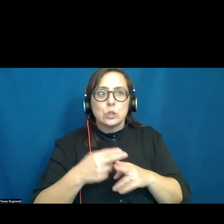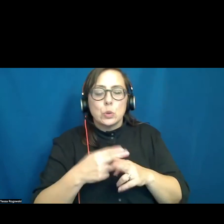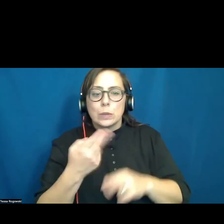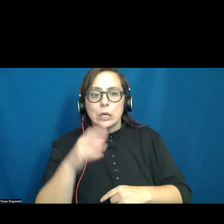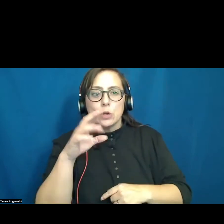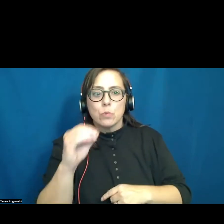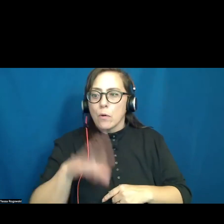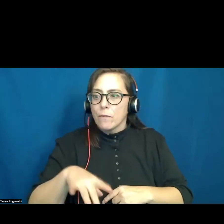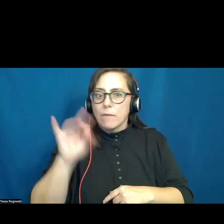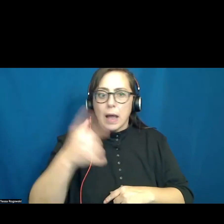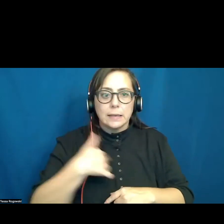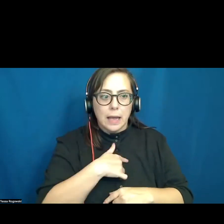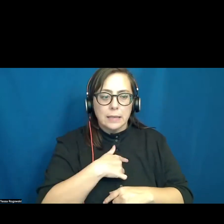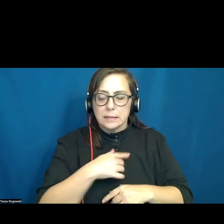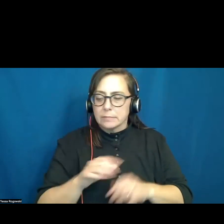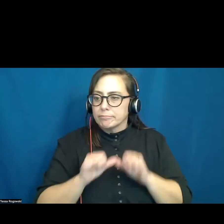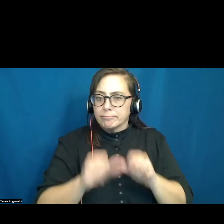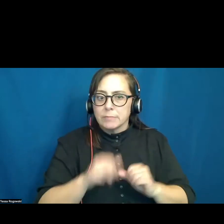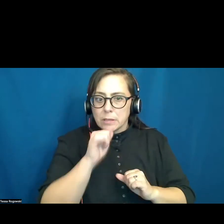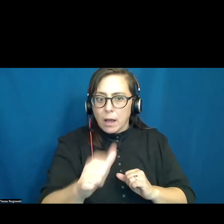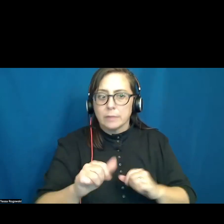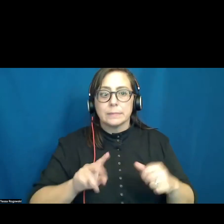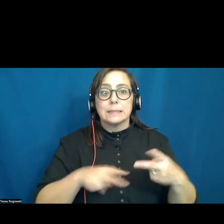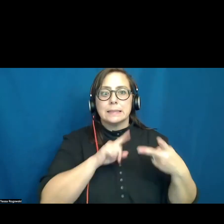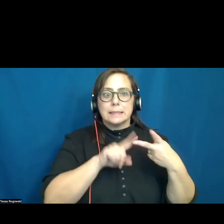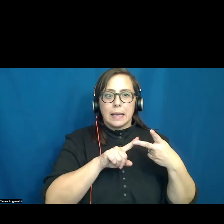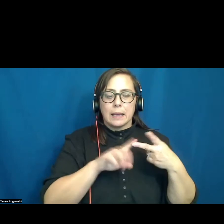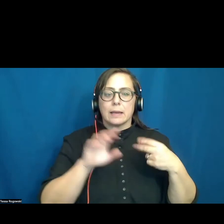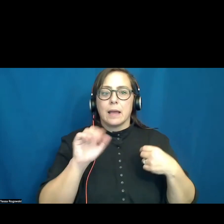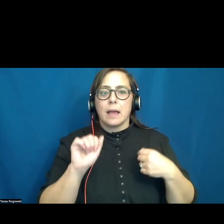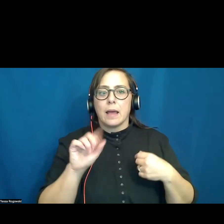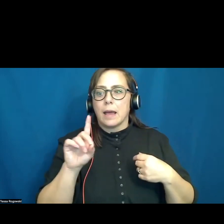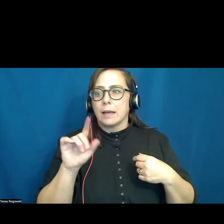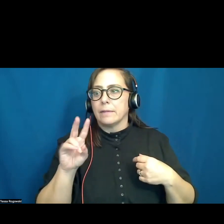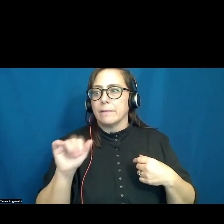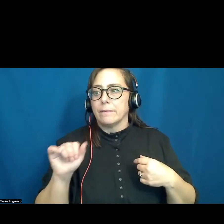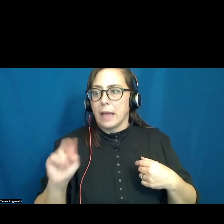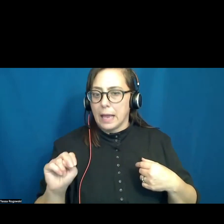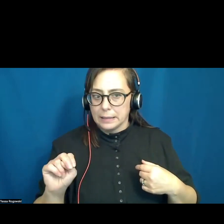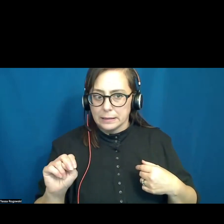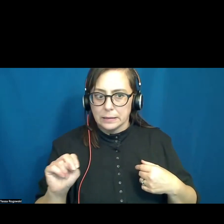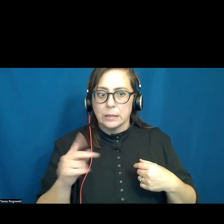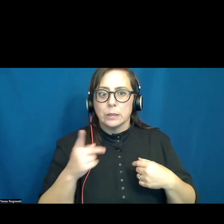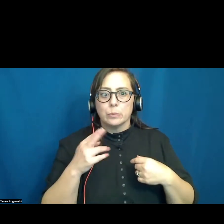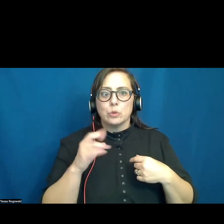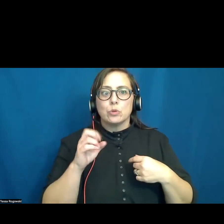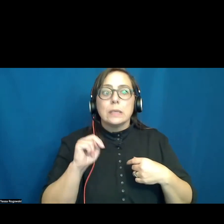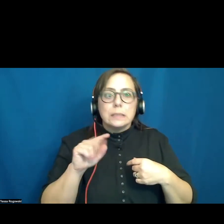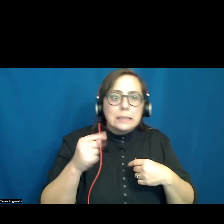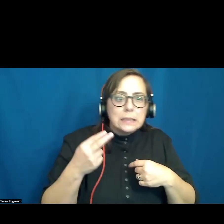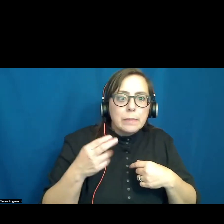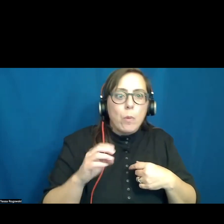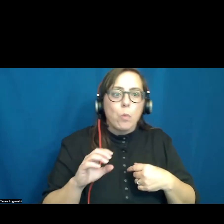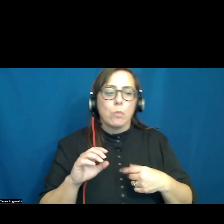be slain. 2. Ativan, at last, gabapentin, PRN, Tim Hortons,